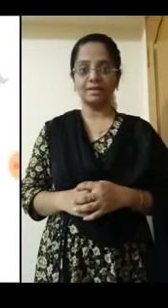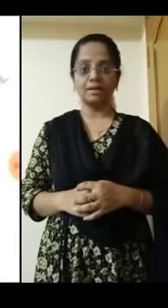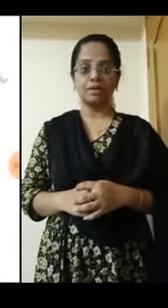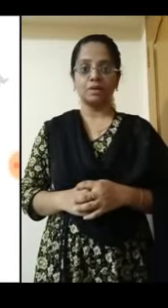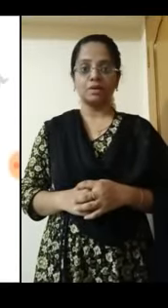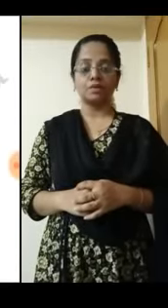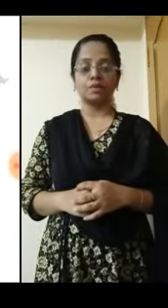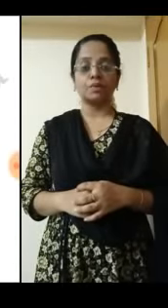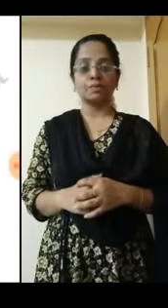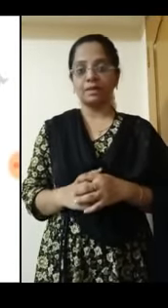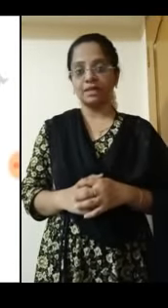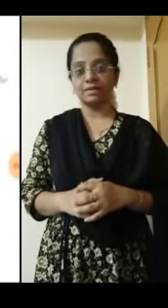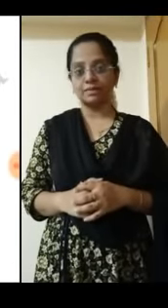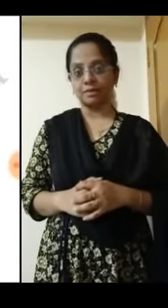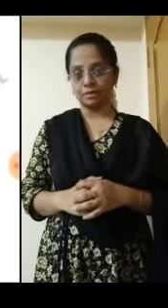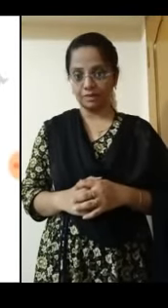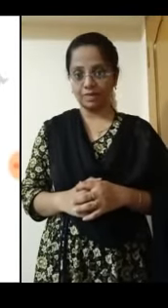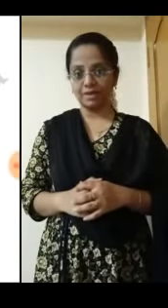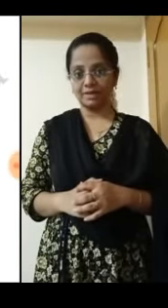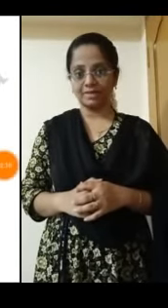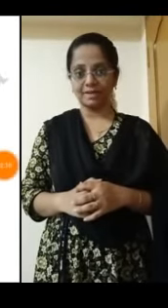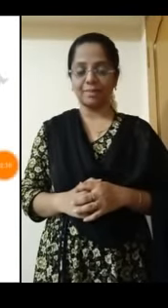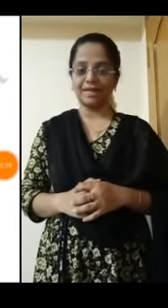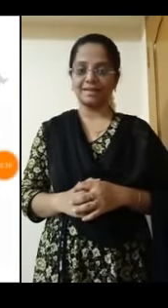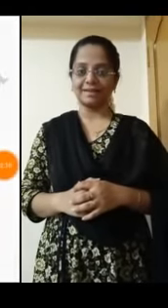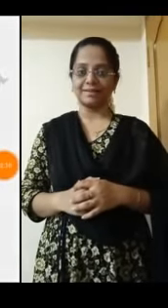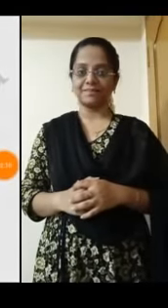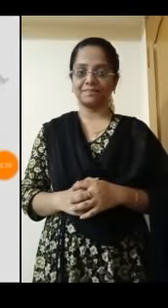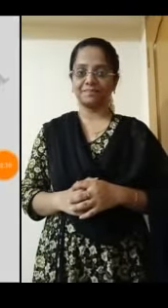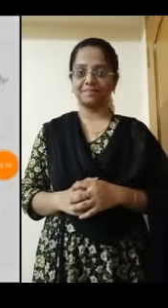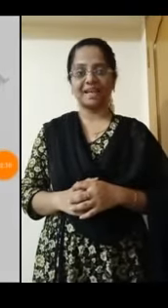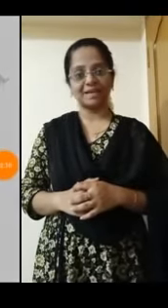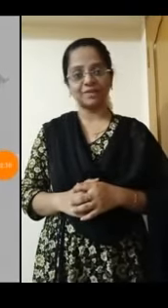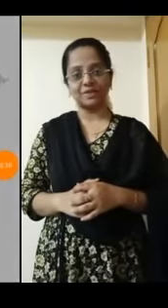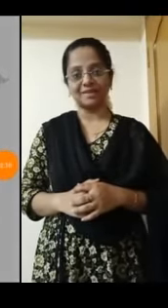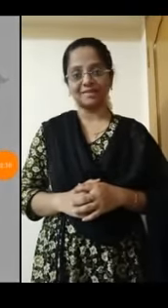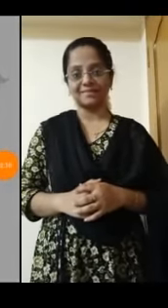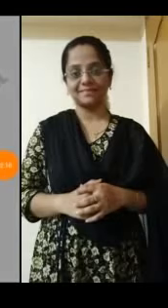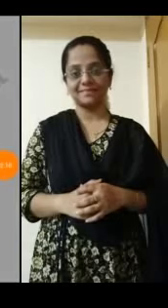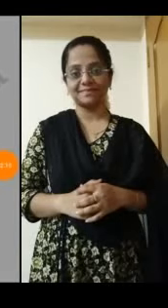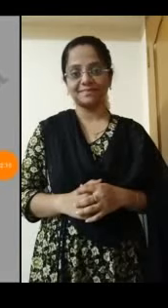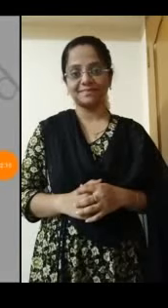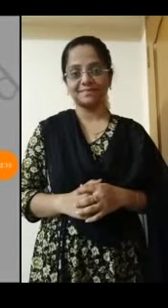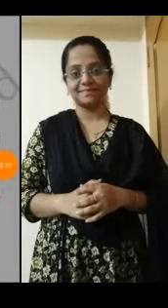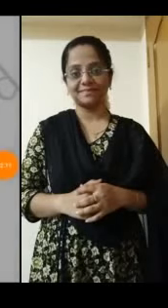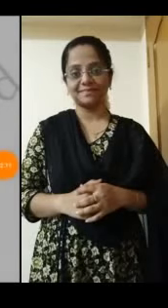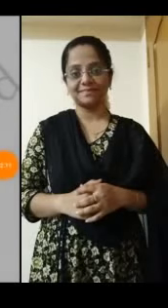easy. So you please go through it and make it clear. Thank you, children.